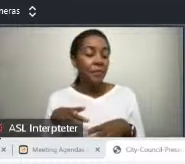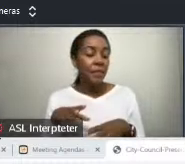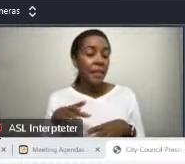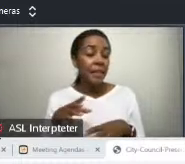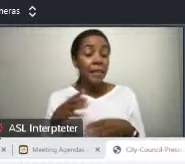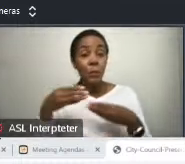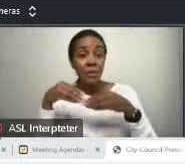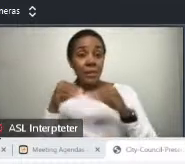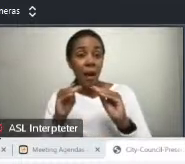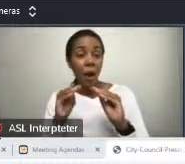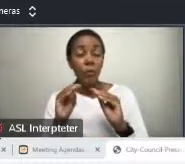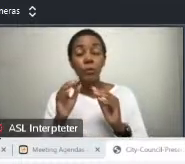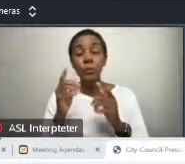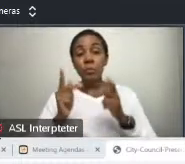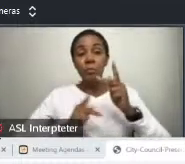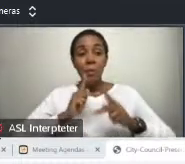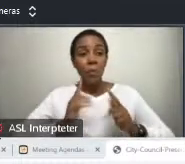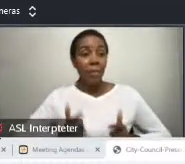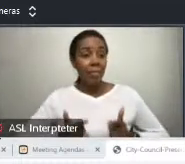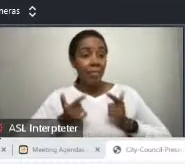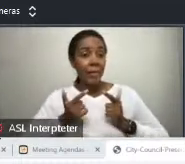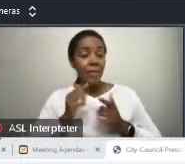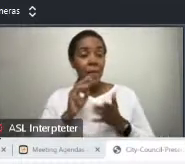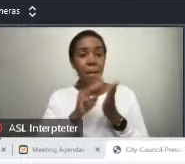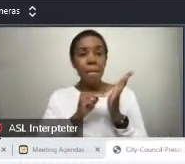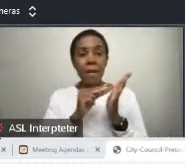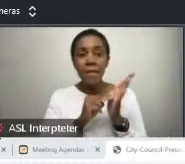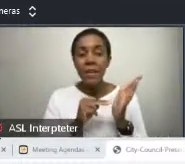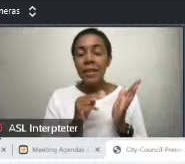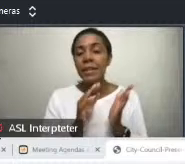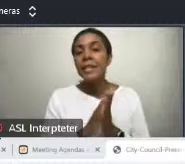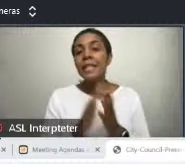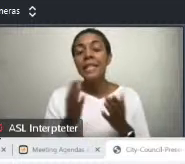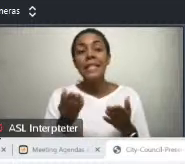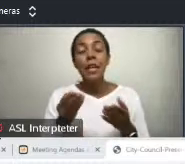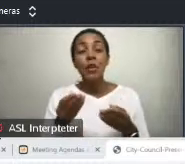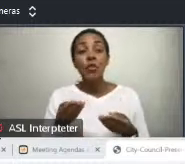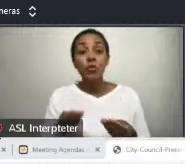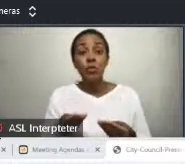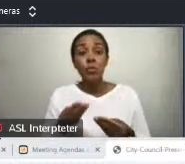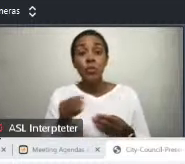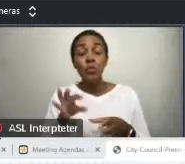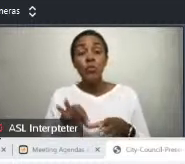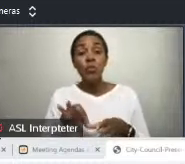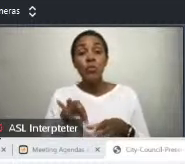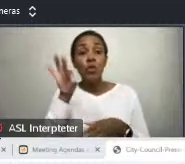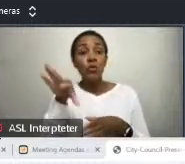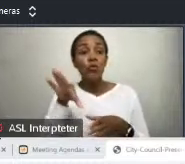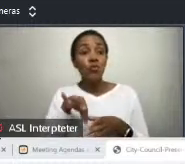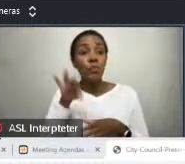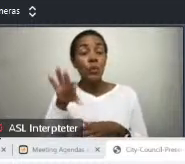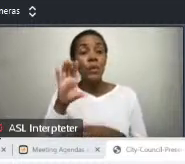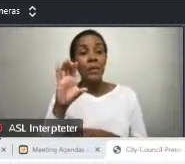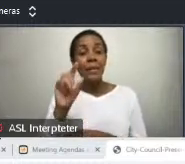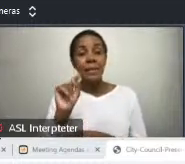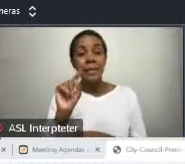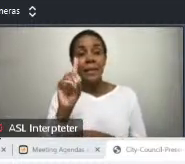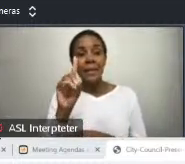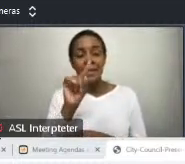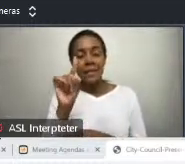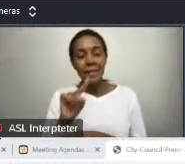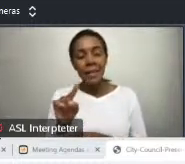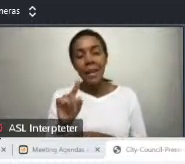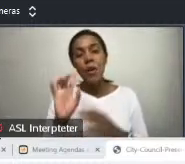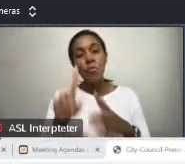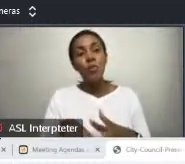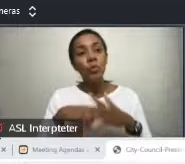owners based in Memphis. Those owners would contribute to the TDZ. Those owners would start demolition and building